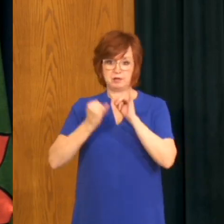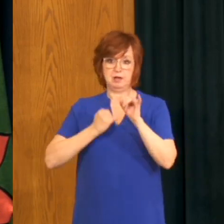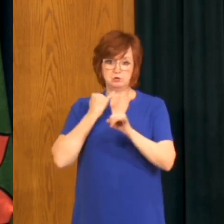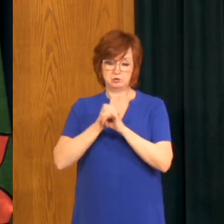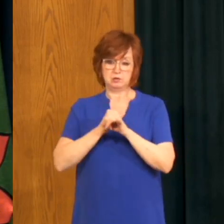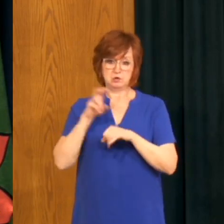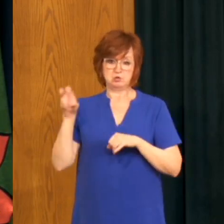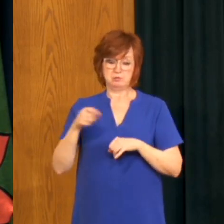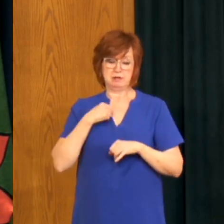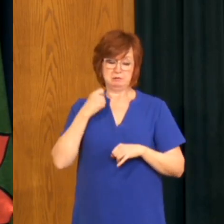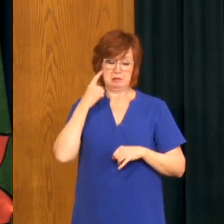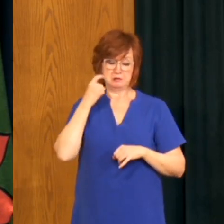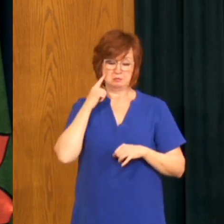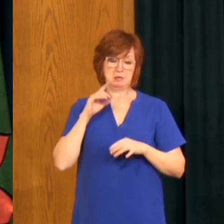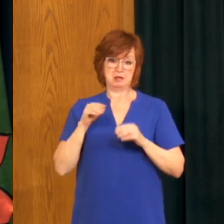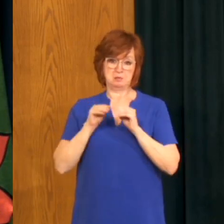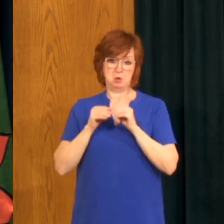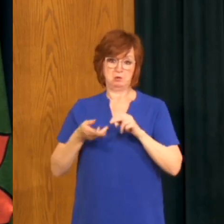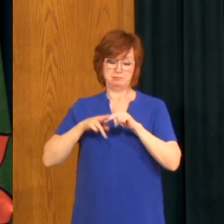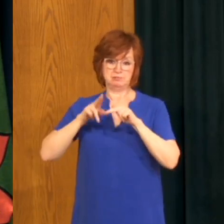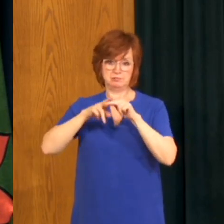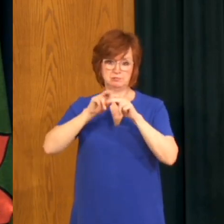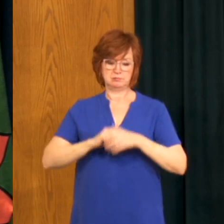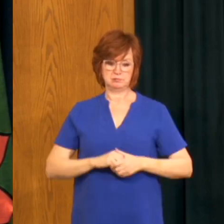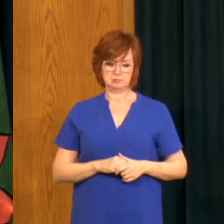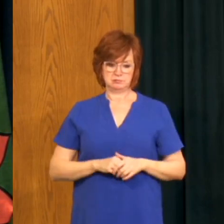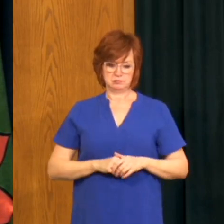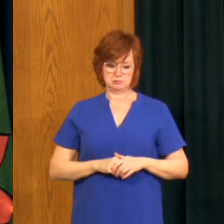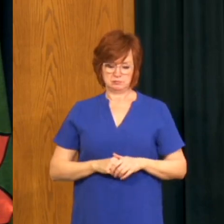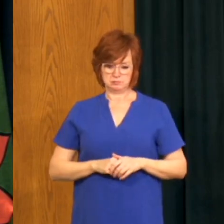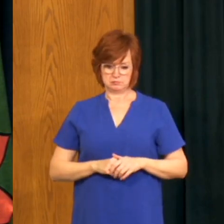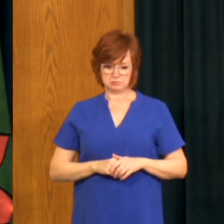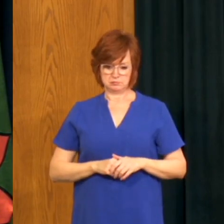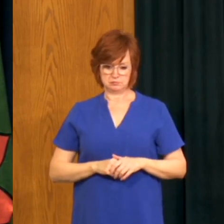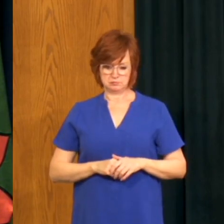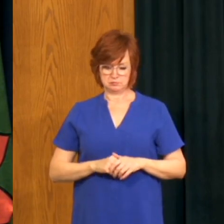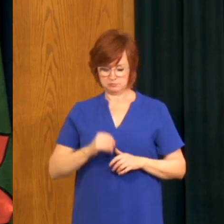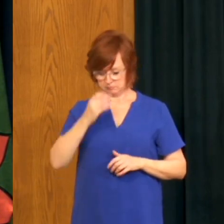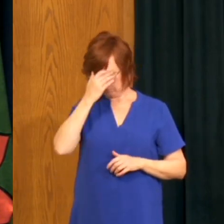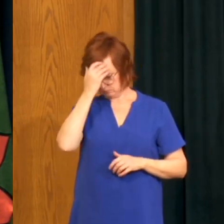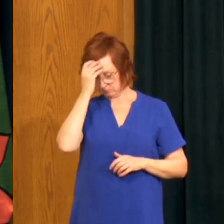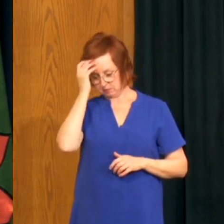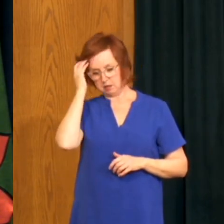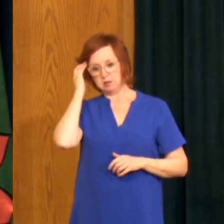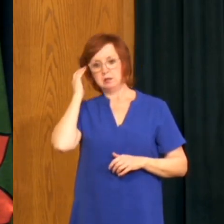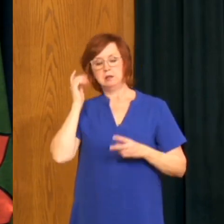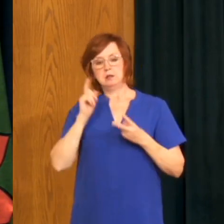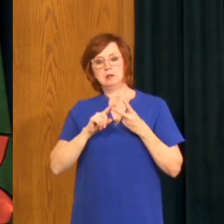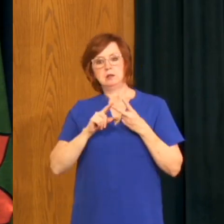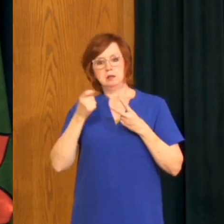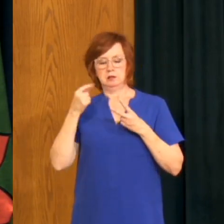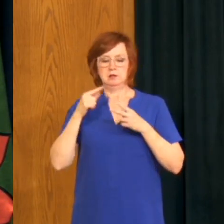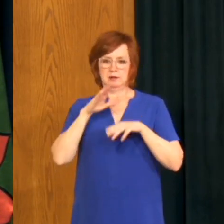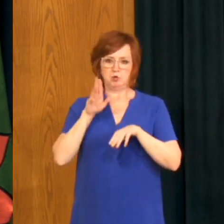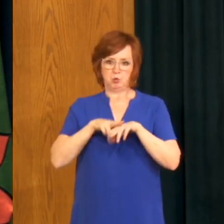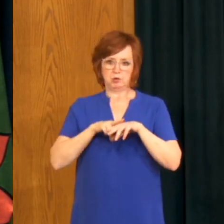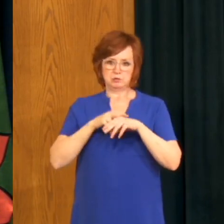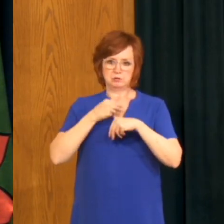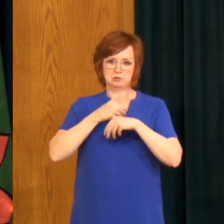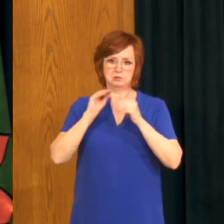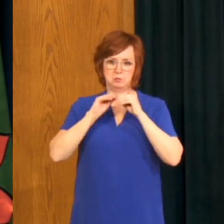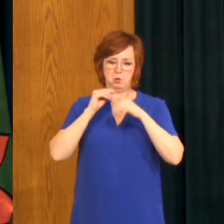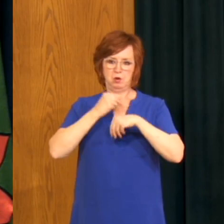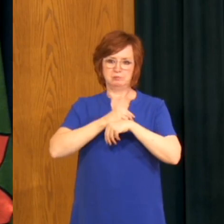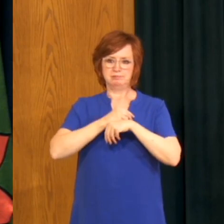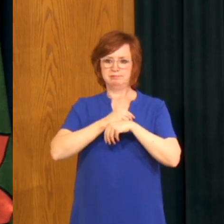travel. Yes, everyone will be doing, to a large degree, virtual meetings and virtual interaction, but there